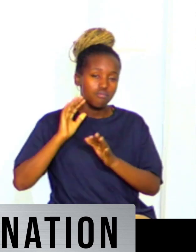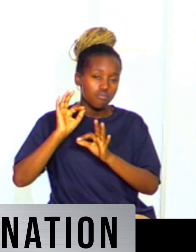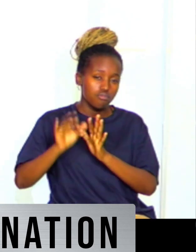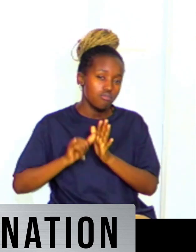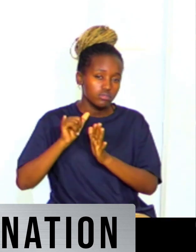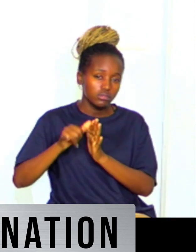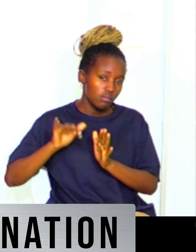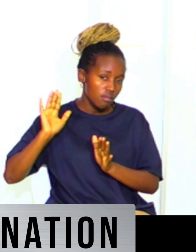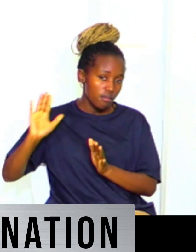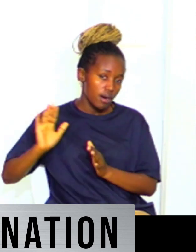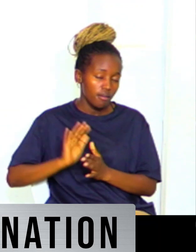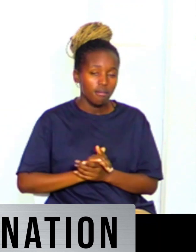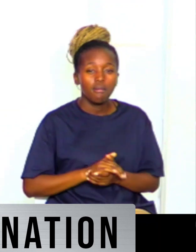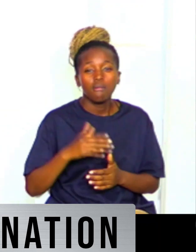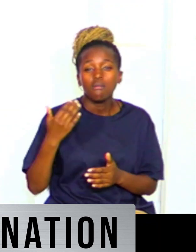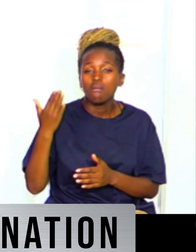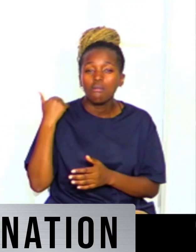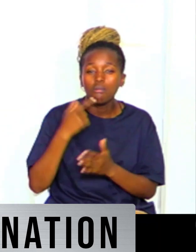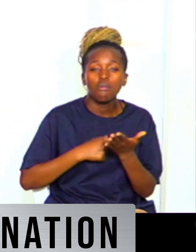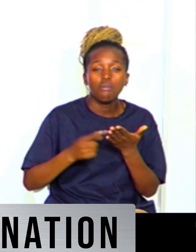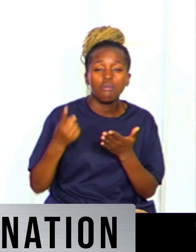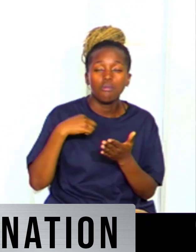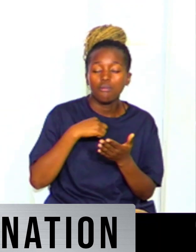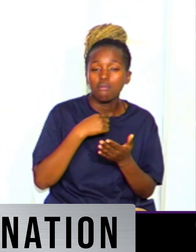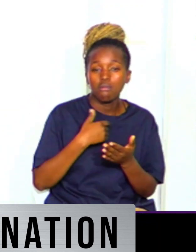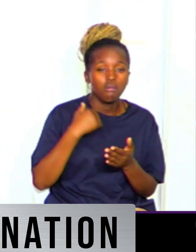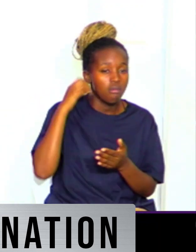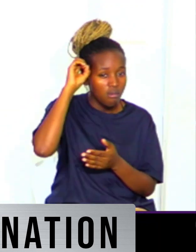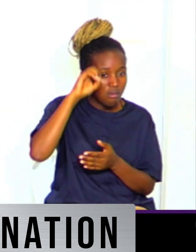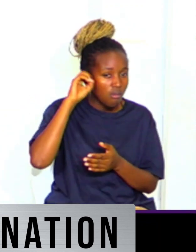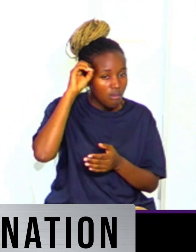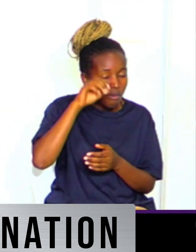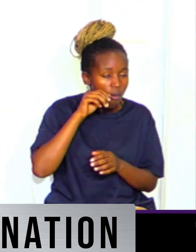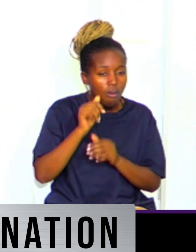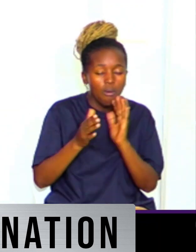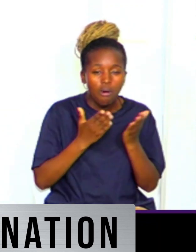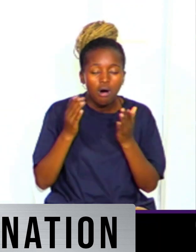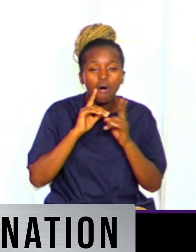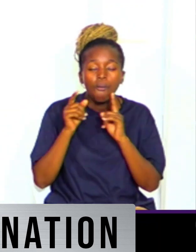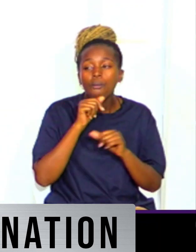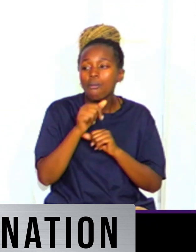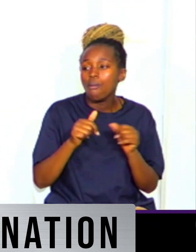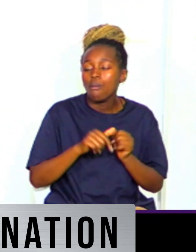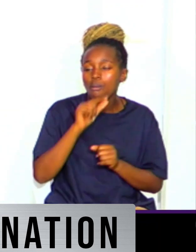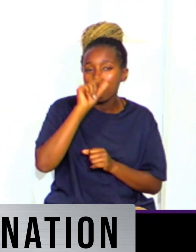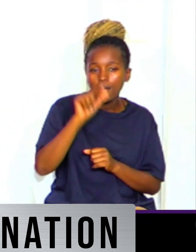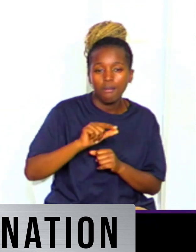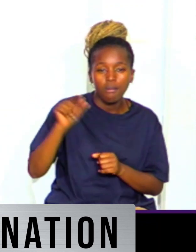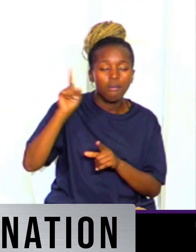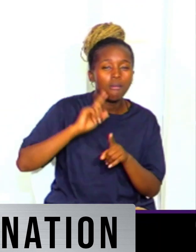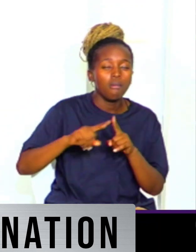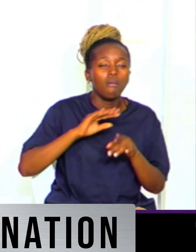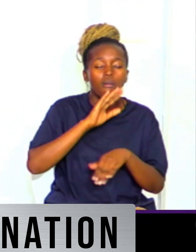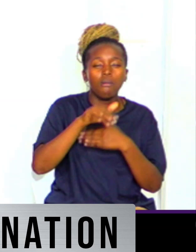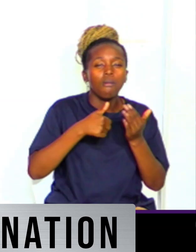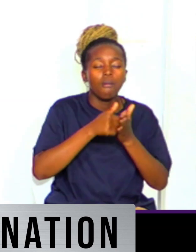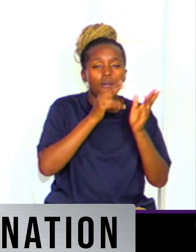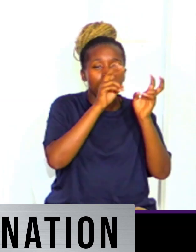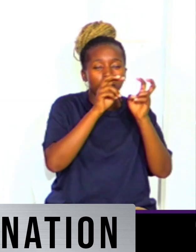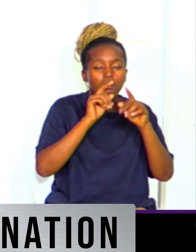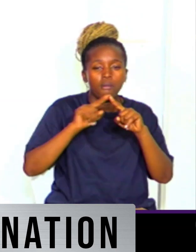there. Last week's show, tips for Gen Zs, and today we have some more tips for you. Just go in there and look for these faces.